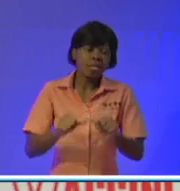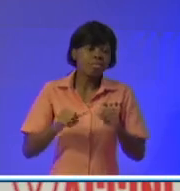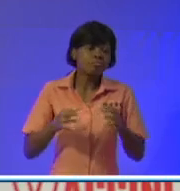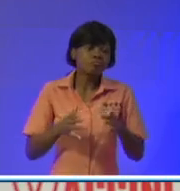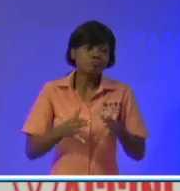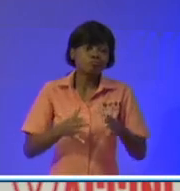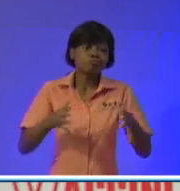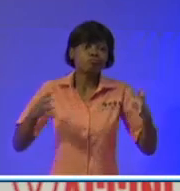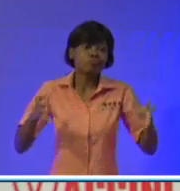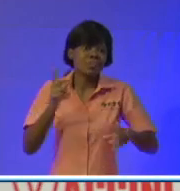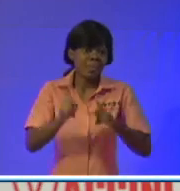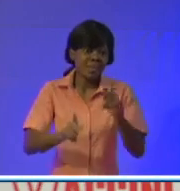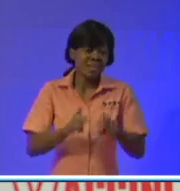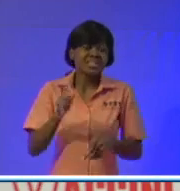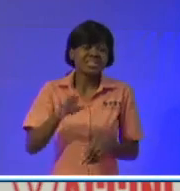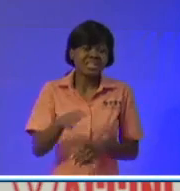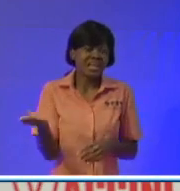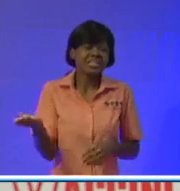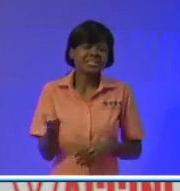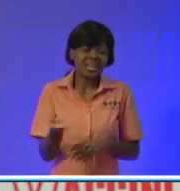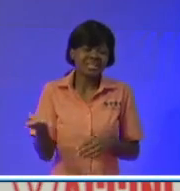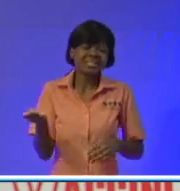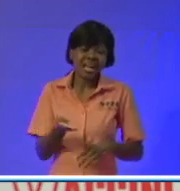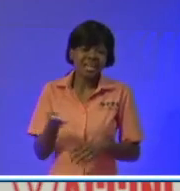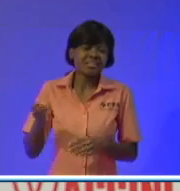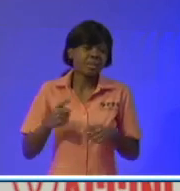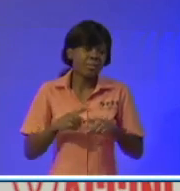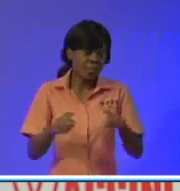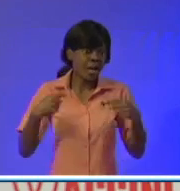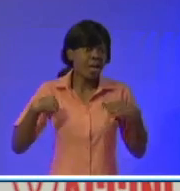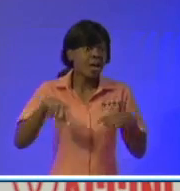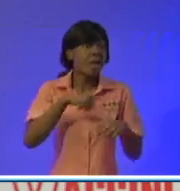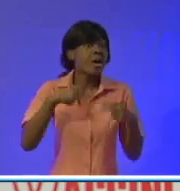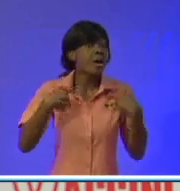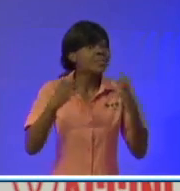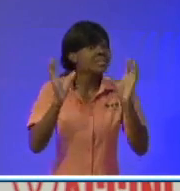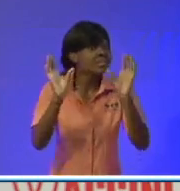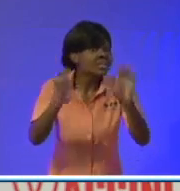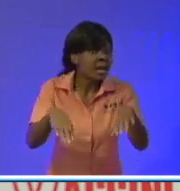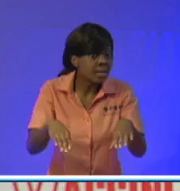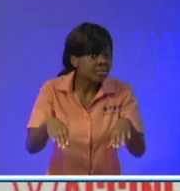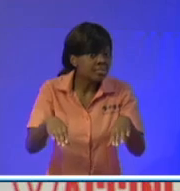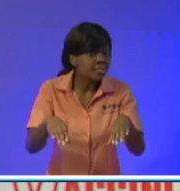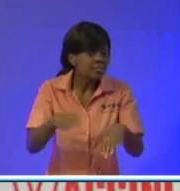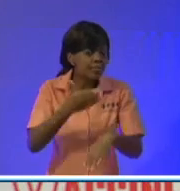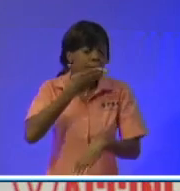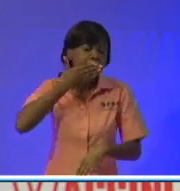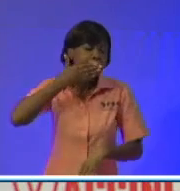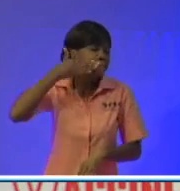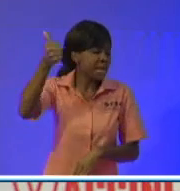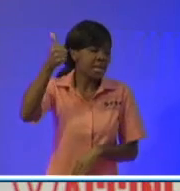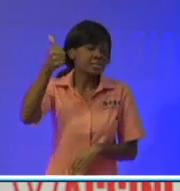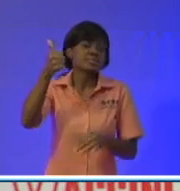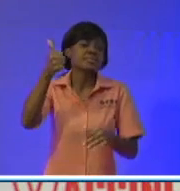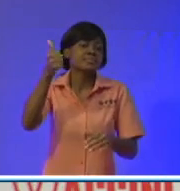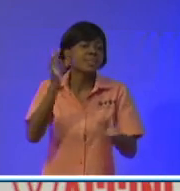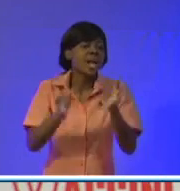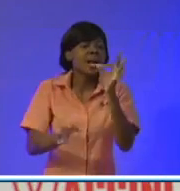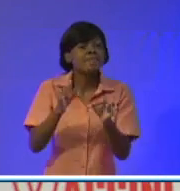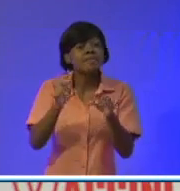have a serious impact on those numbers if people follow the 3 W's, get